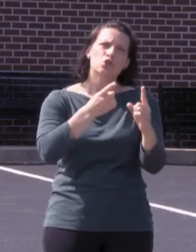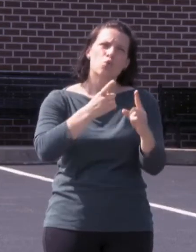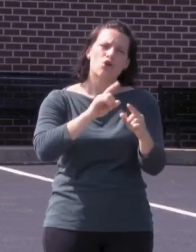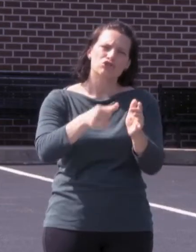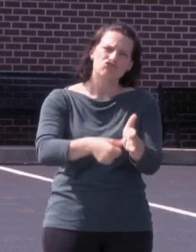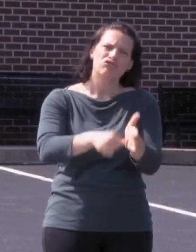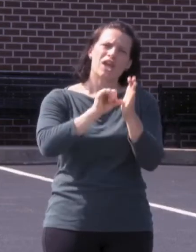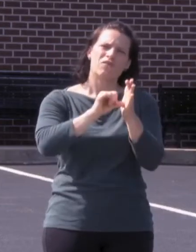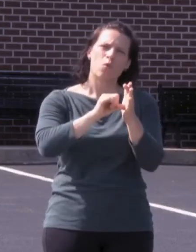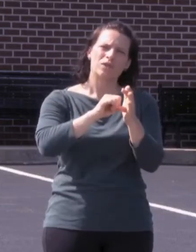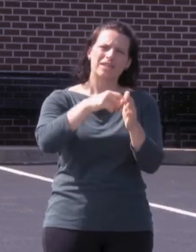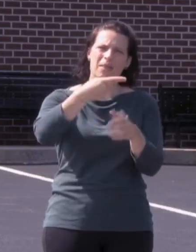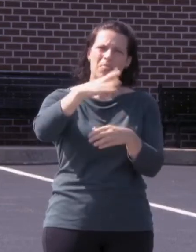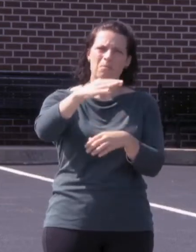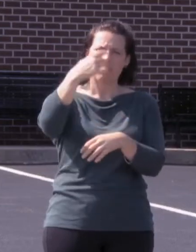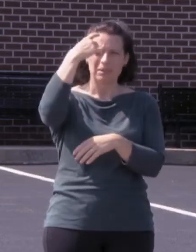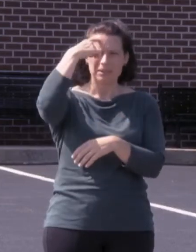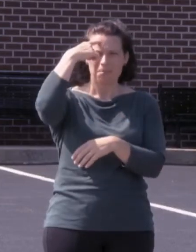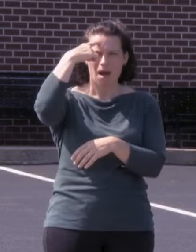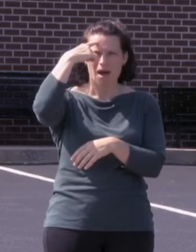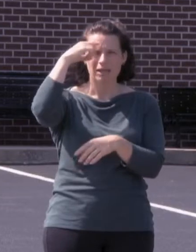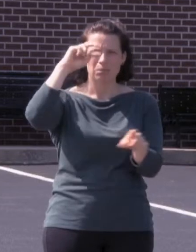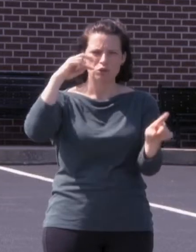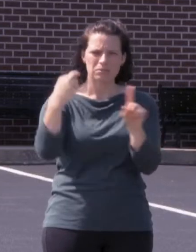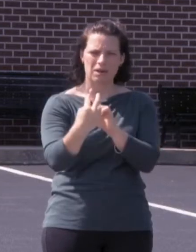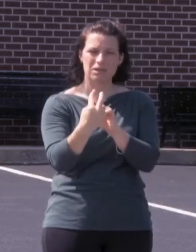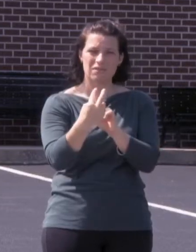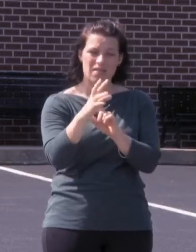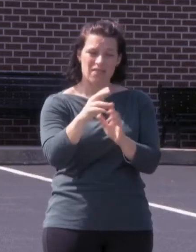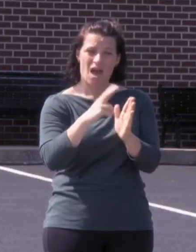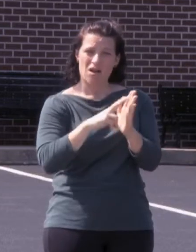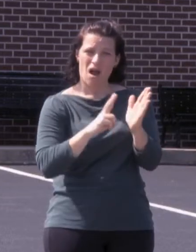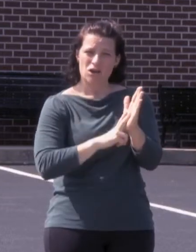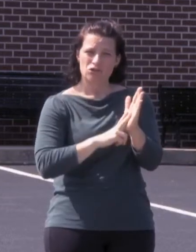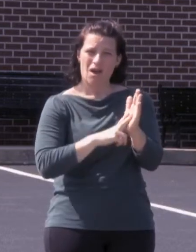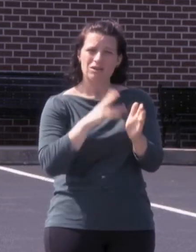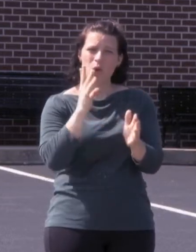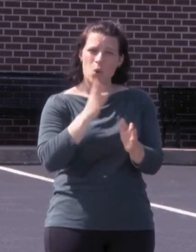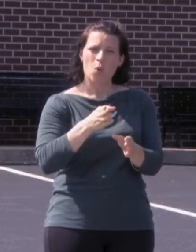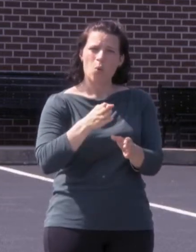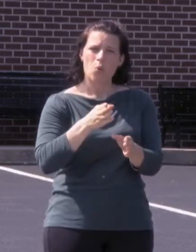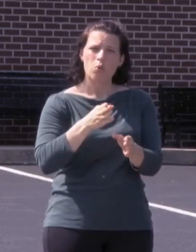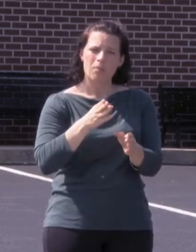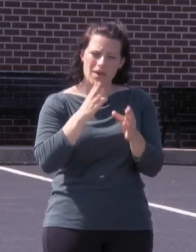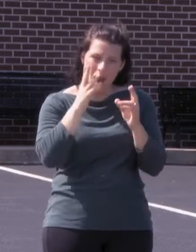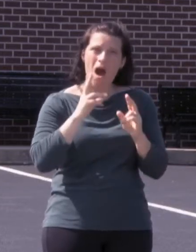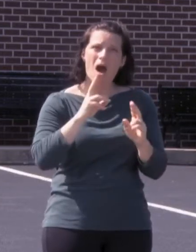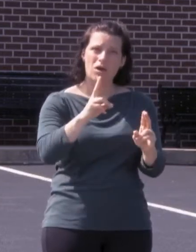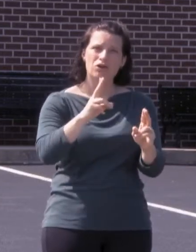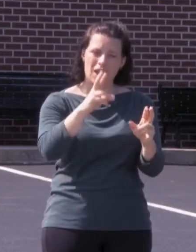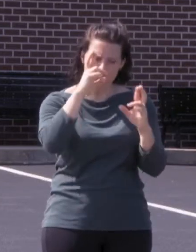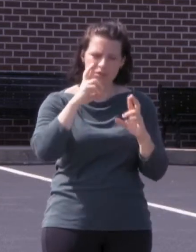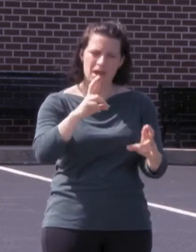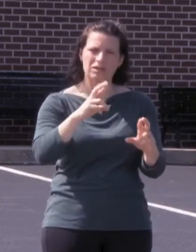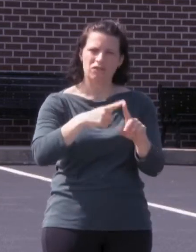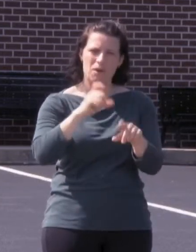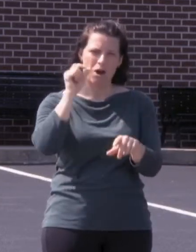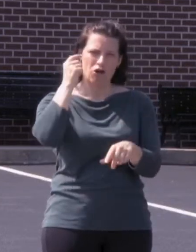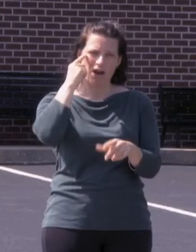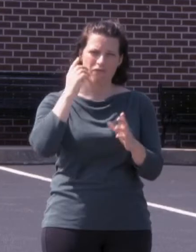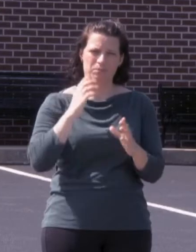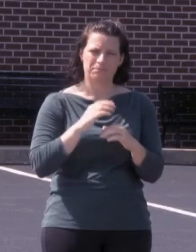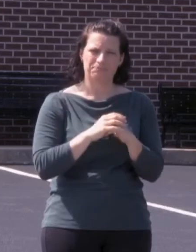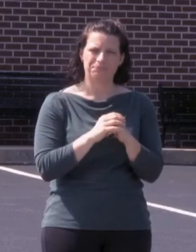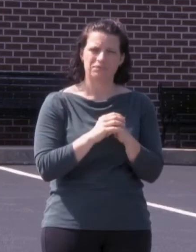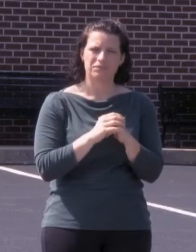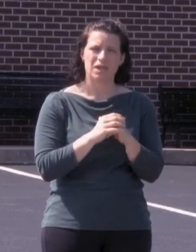reinforcing in the public's mind that that contract is going to be honored by our government, that the men and women who wear